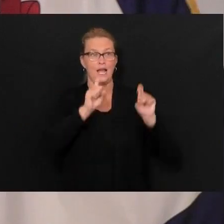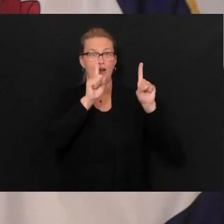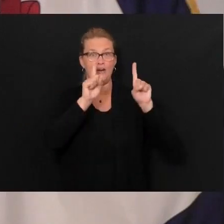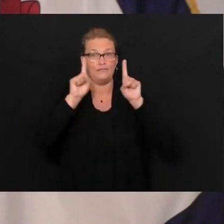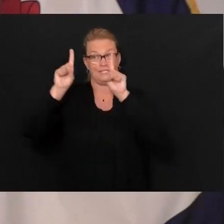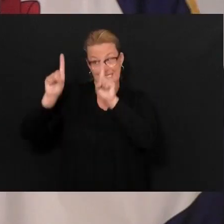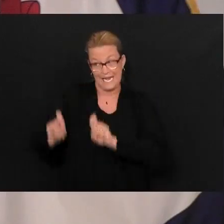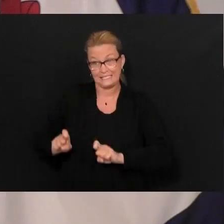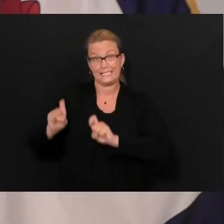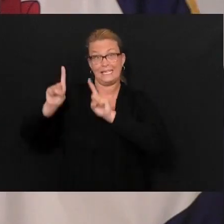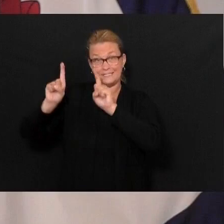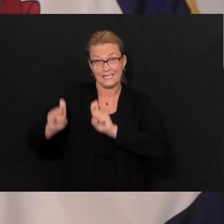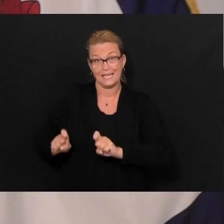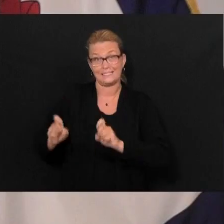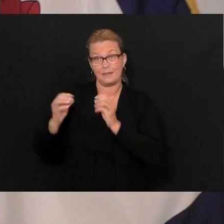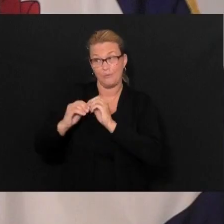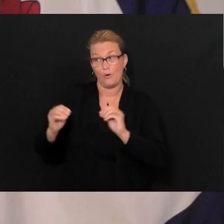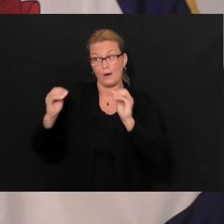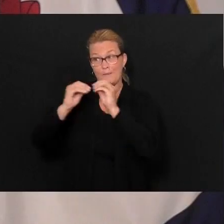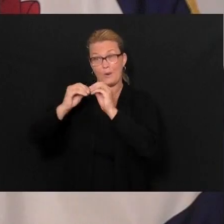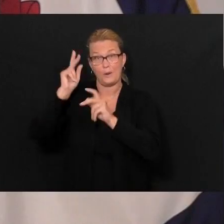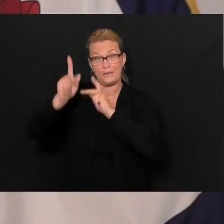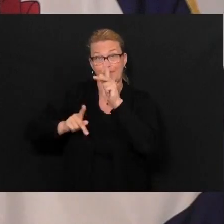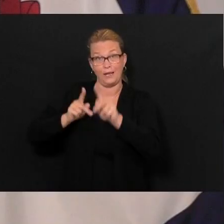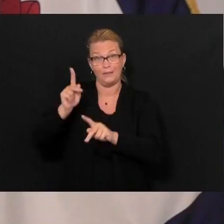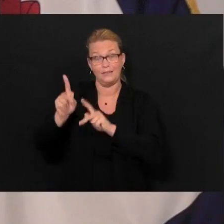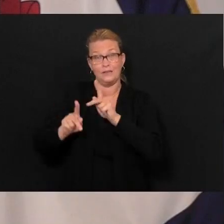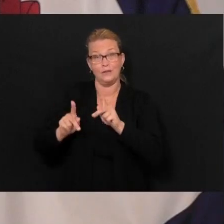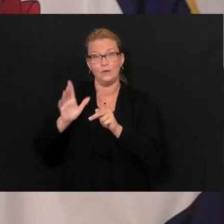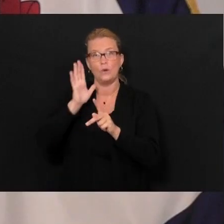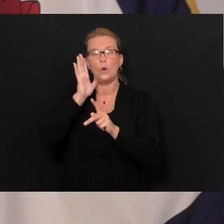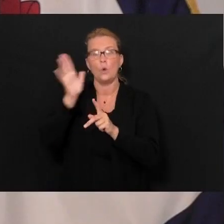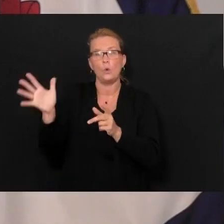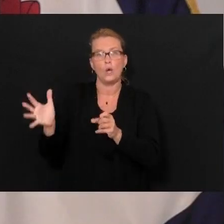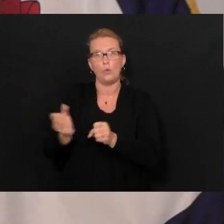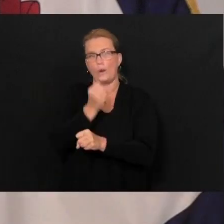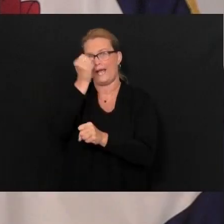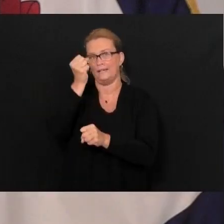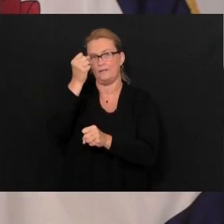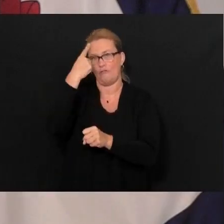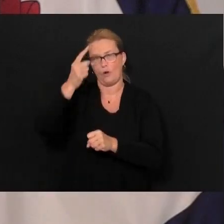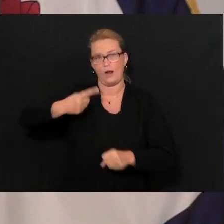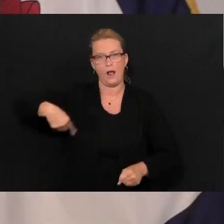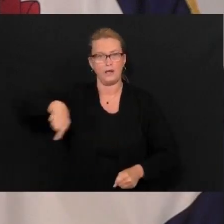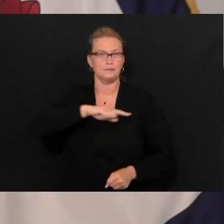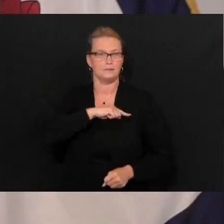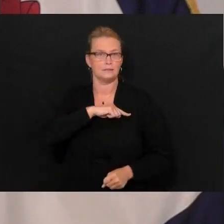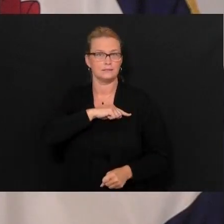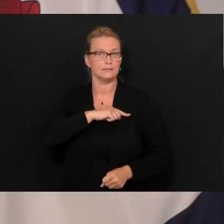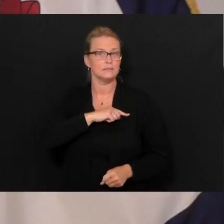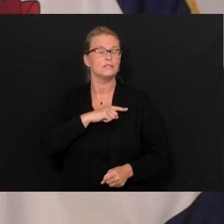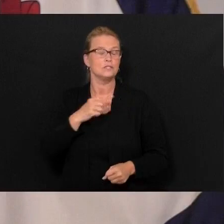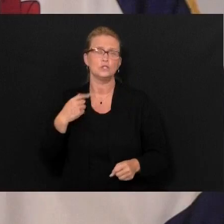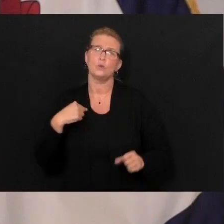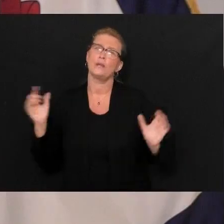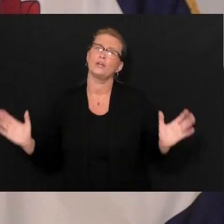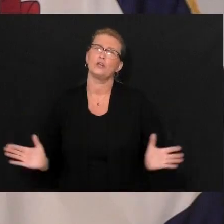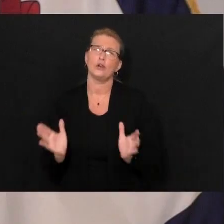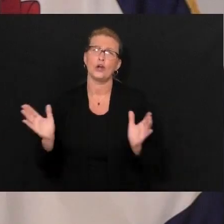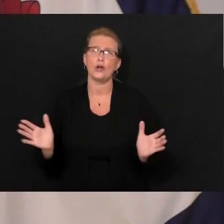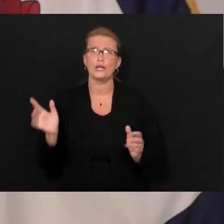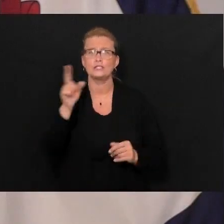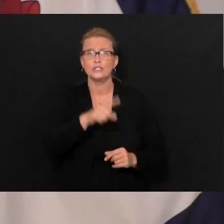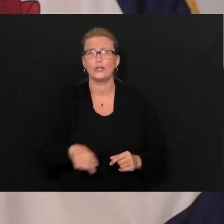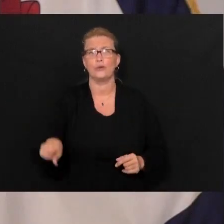testing and testing more and more and more will be a winner for all of us. So we encourage you. We encourage